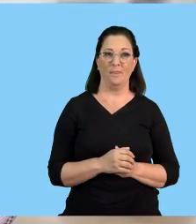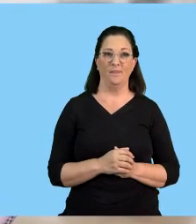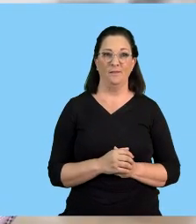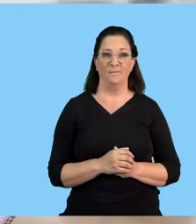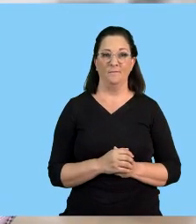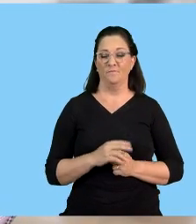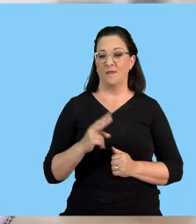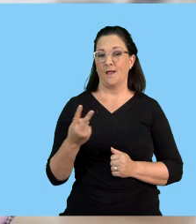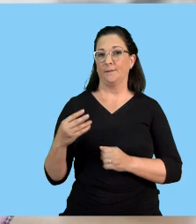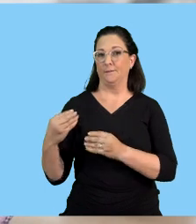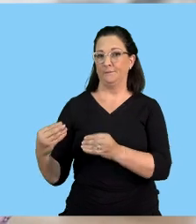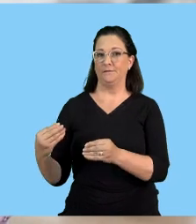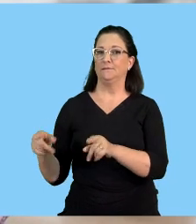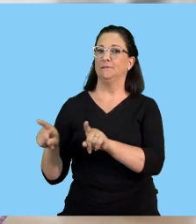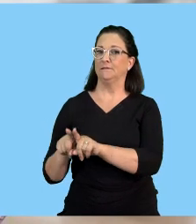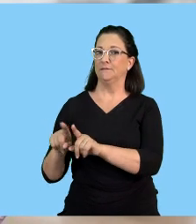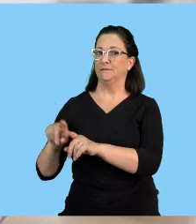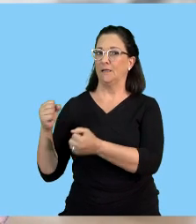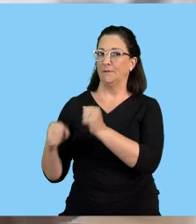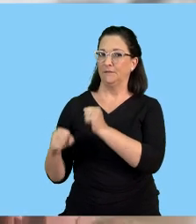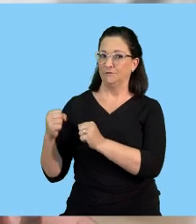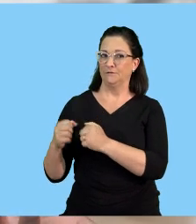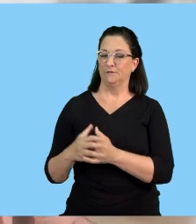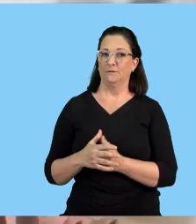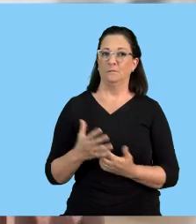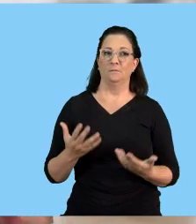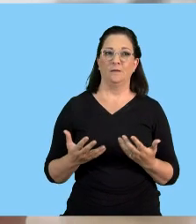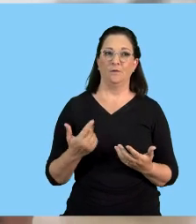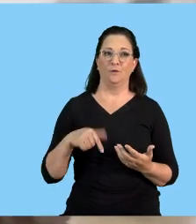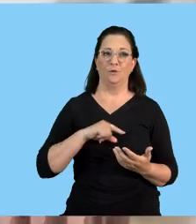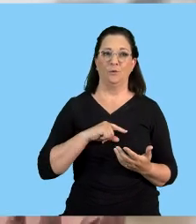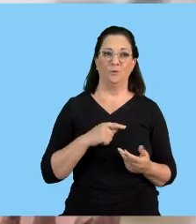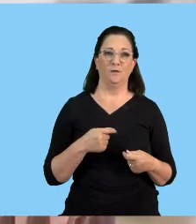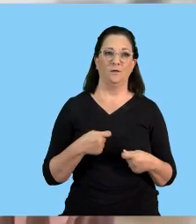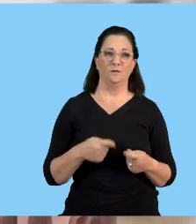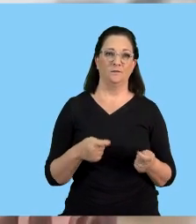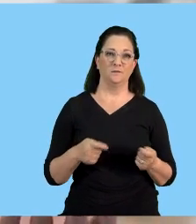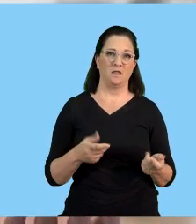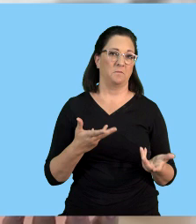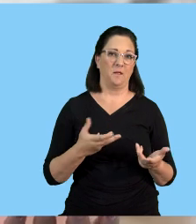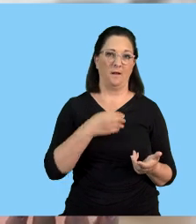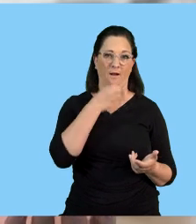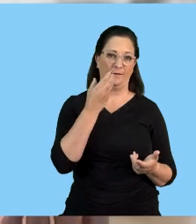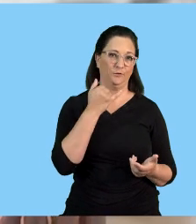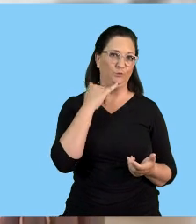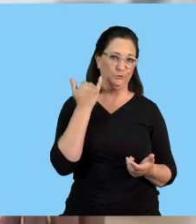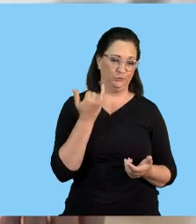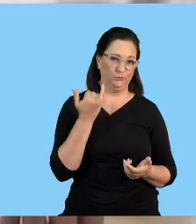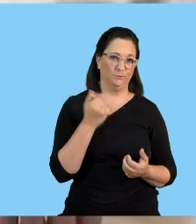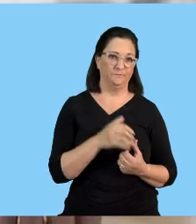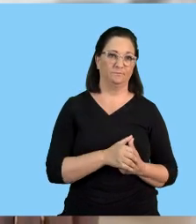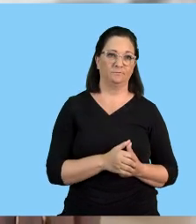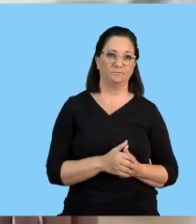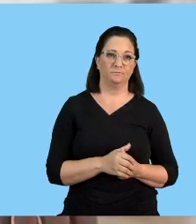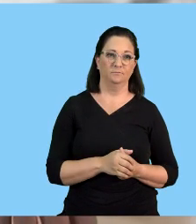it incorporates other businesses in the same industry. Say we are a business that is selling, let's say maybe apple juices. So what are we going to do? If we